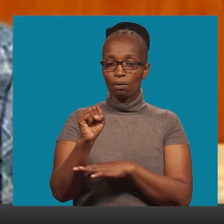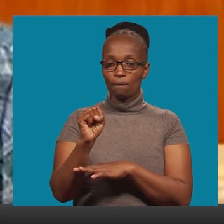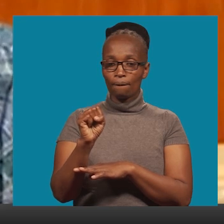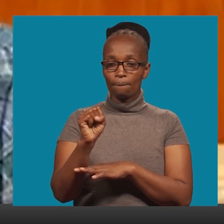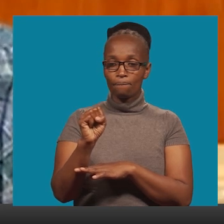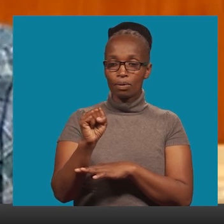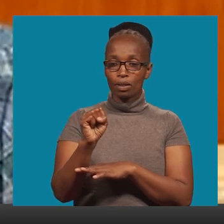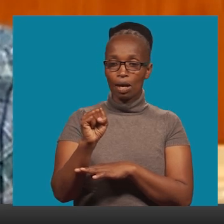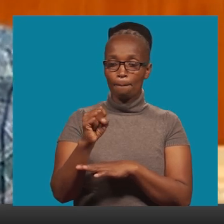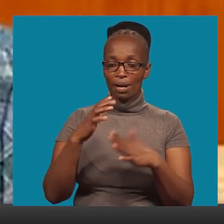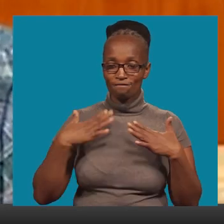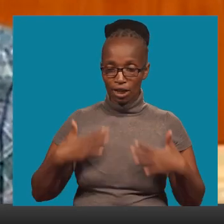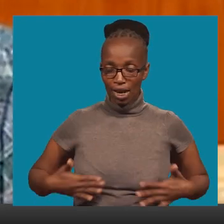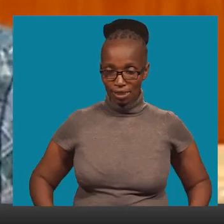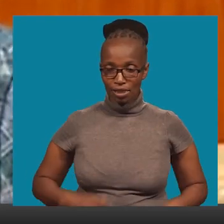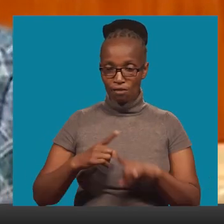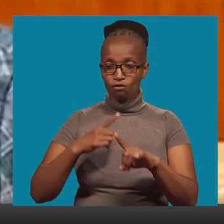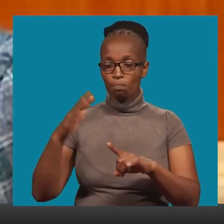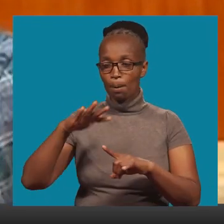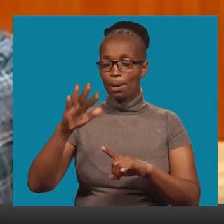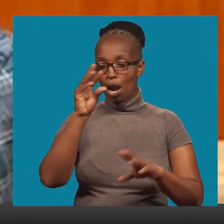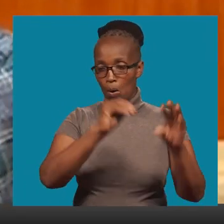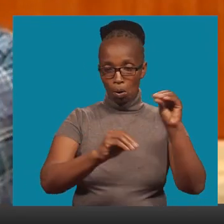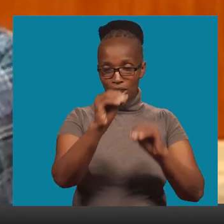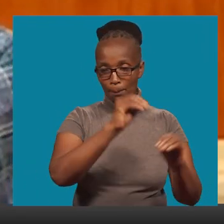be fleeced of their contributions.